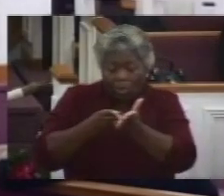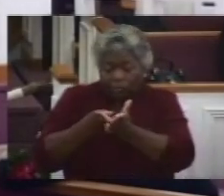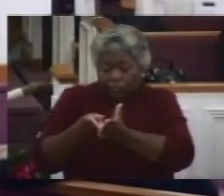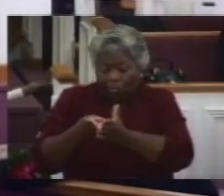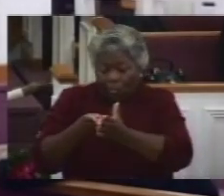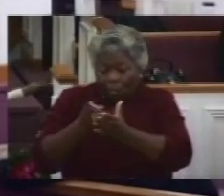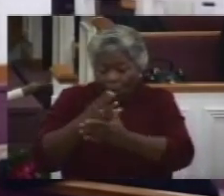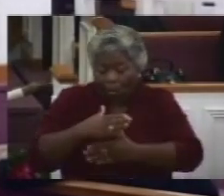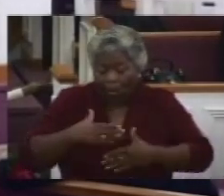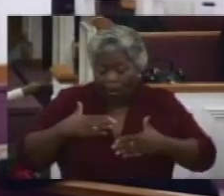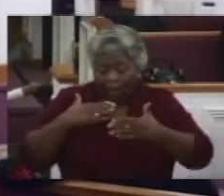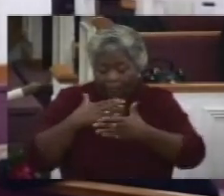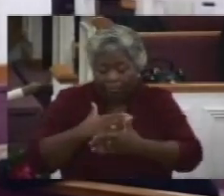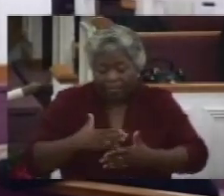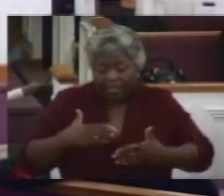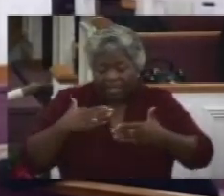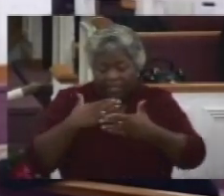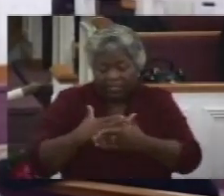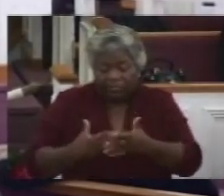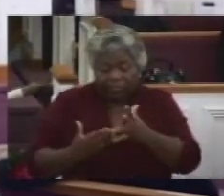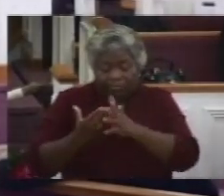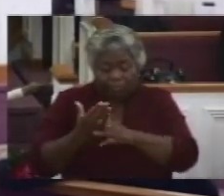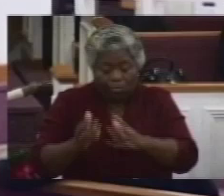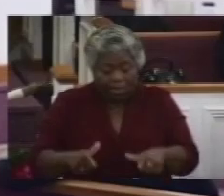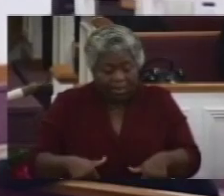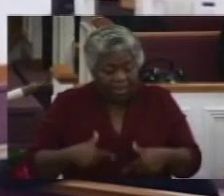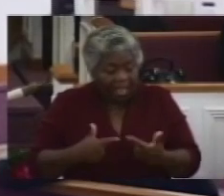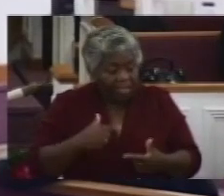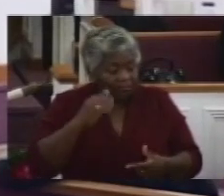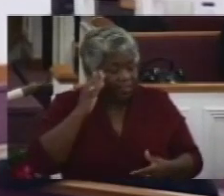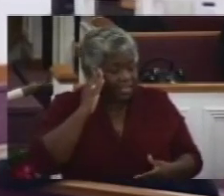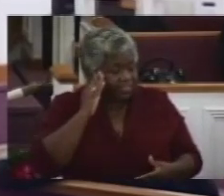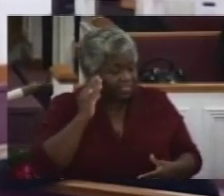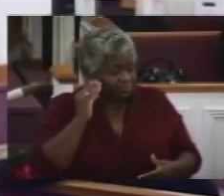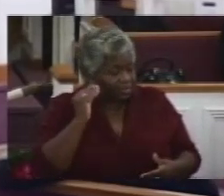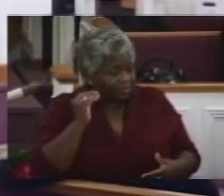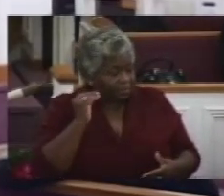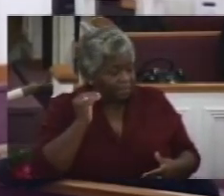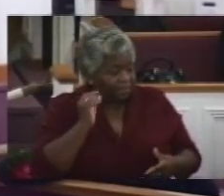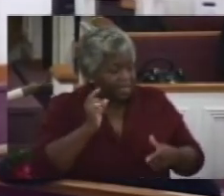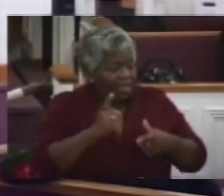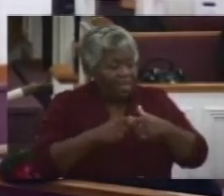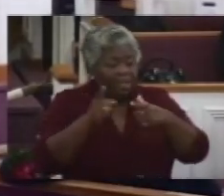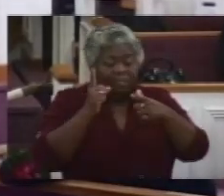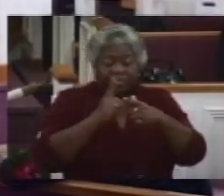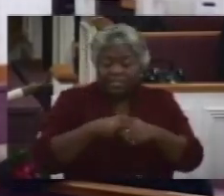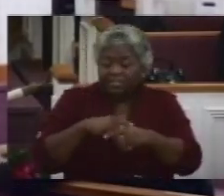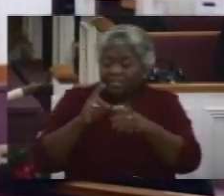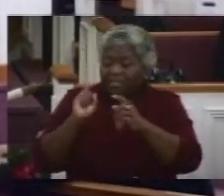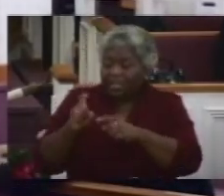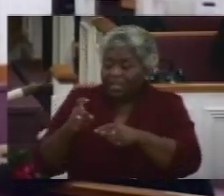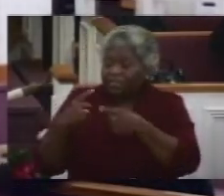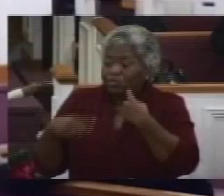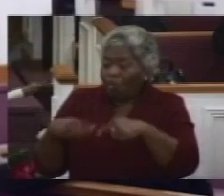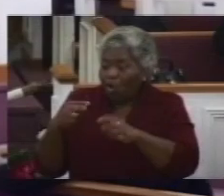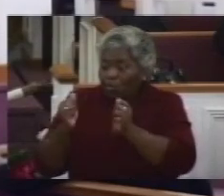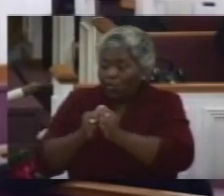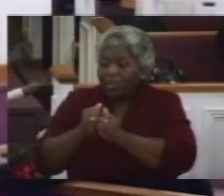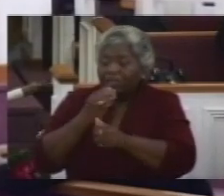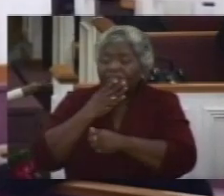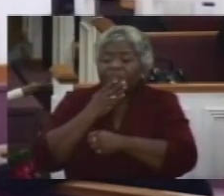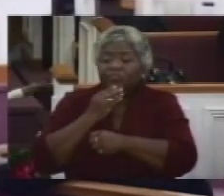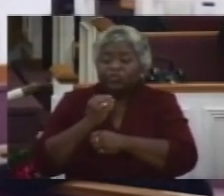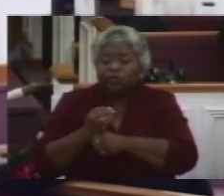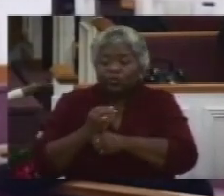pleasure through life's experiences. Then he had to argue with the